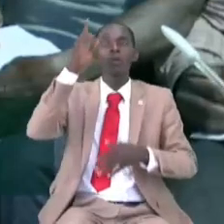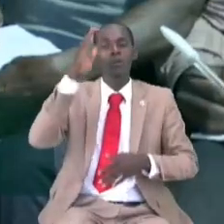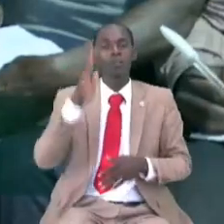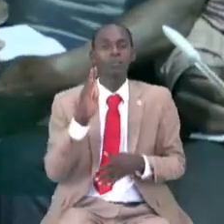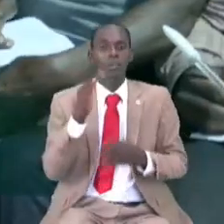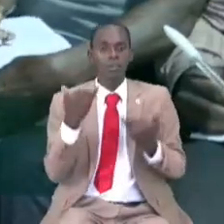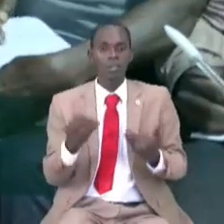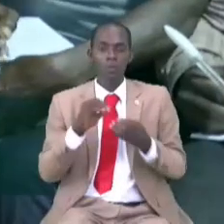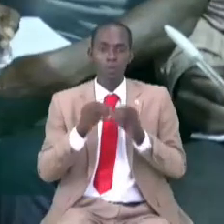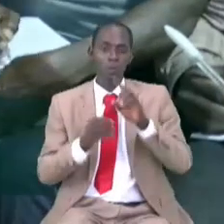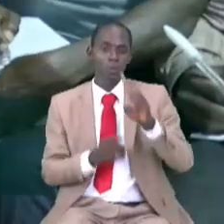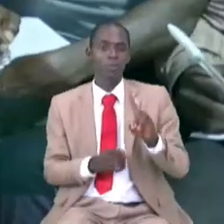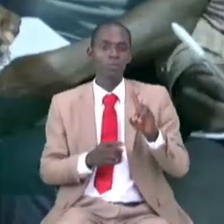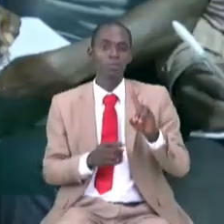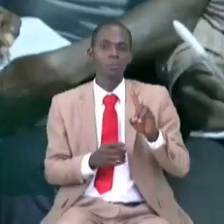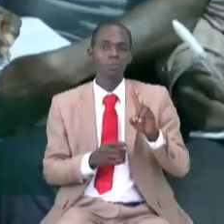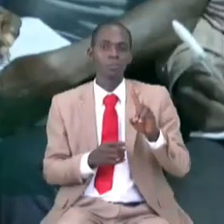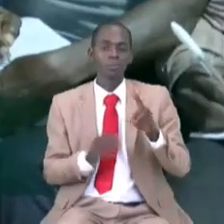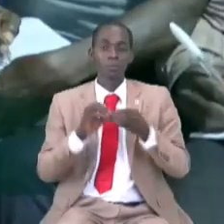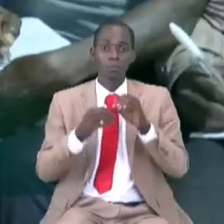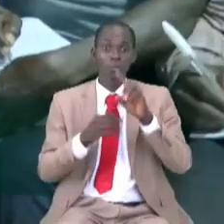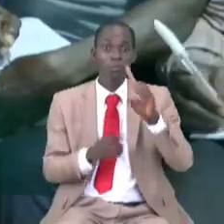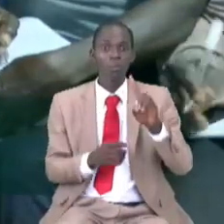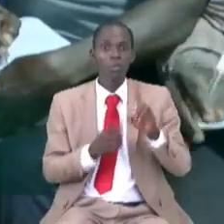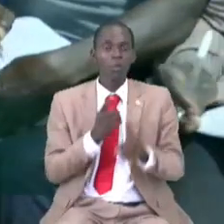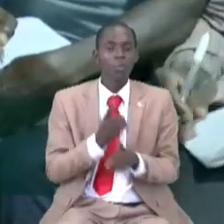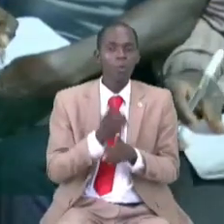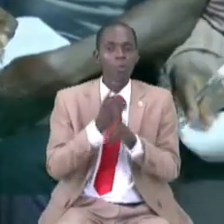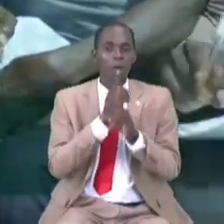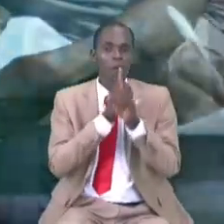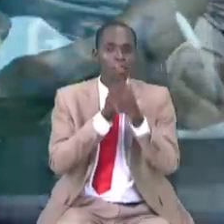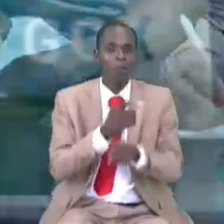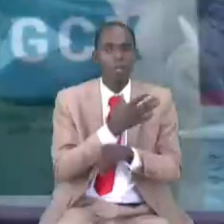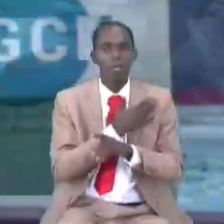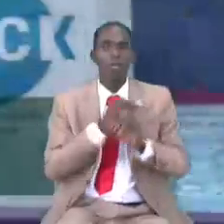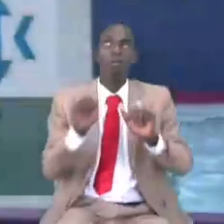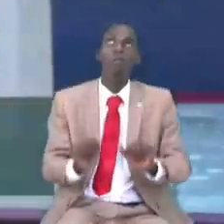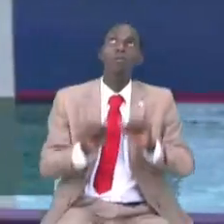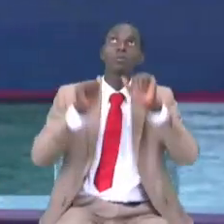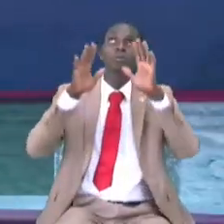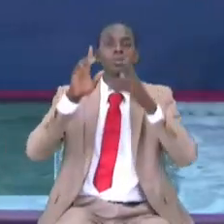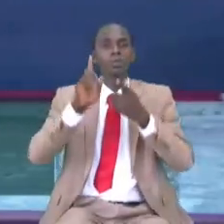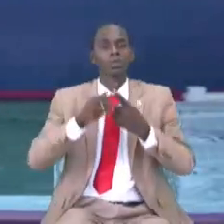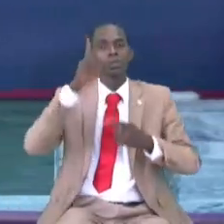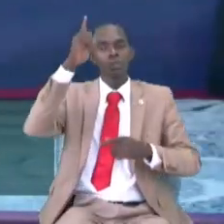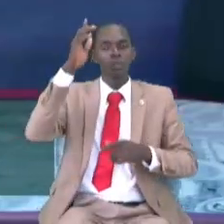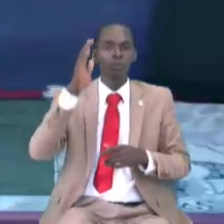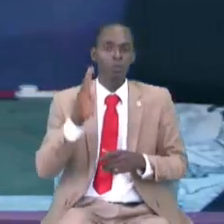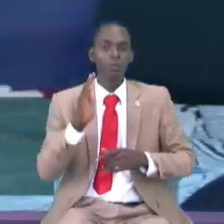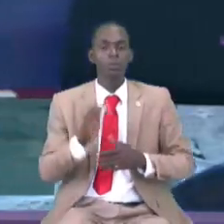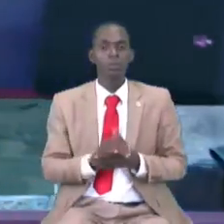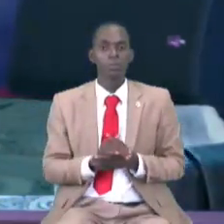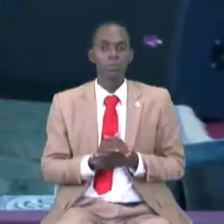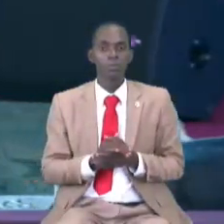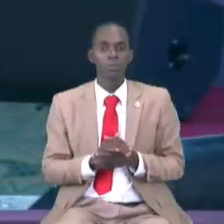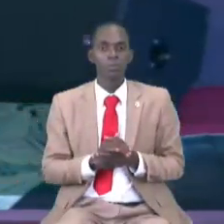the proper response and submission to God. The people, you know their story. We've read up to